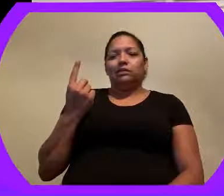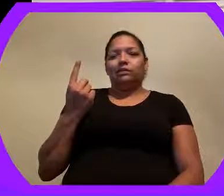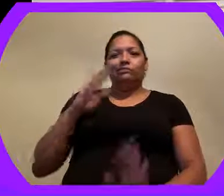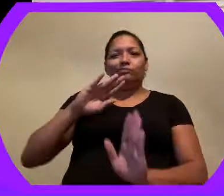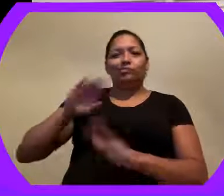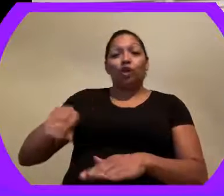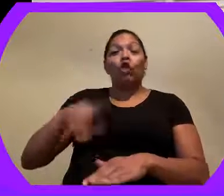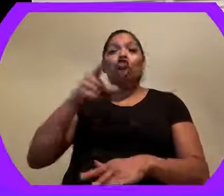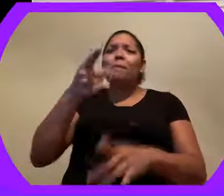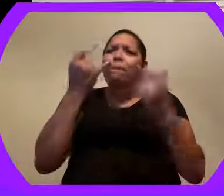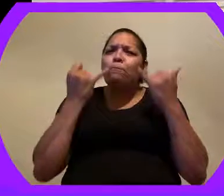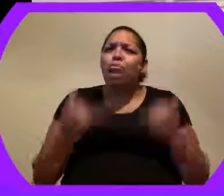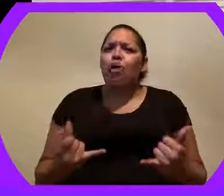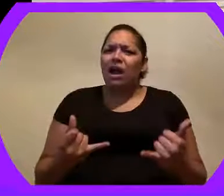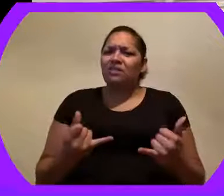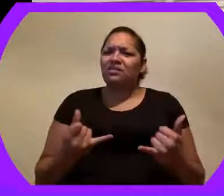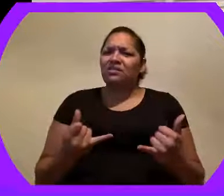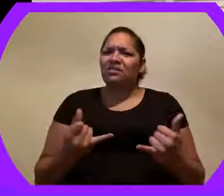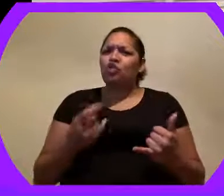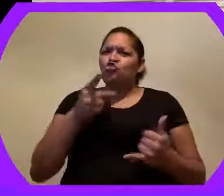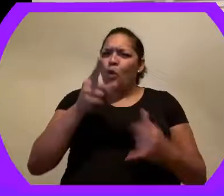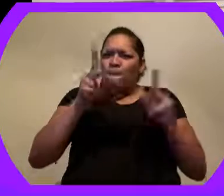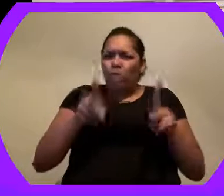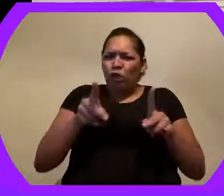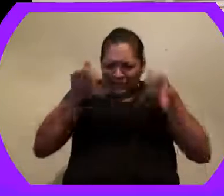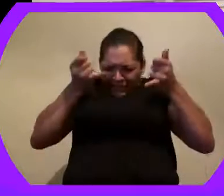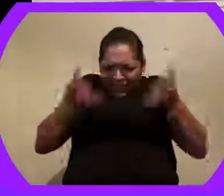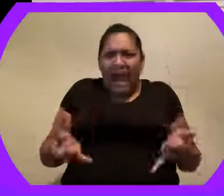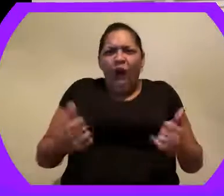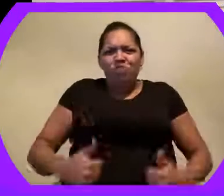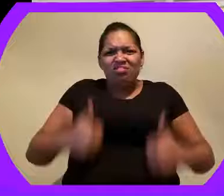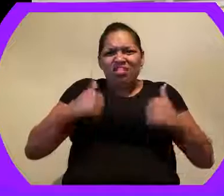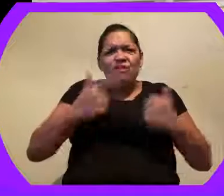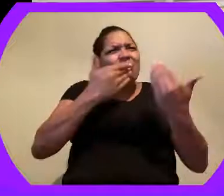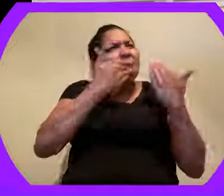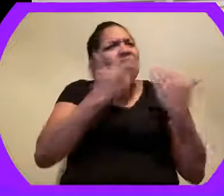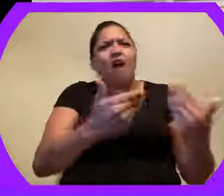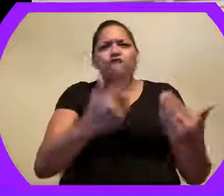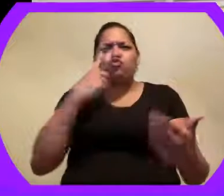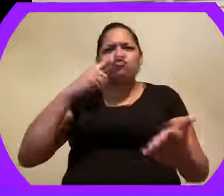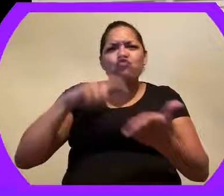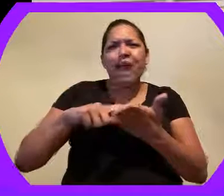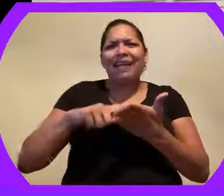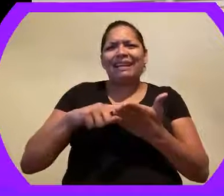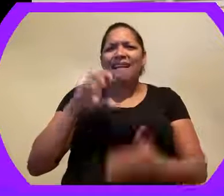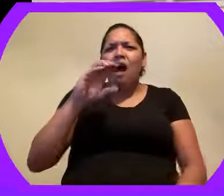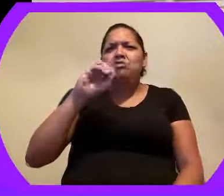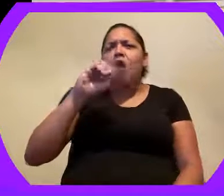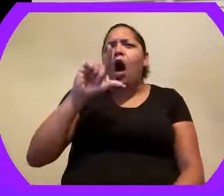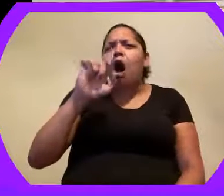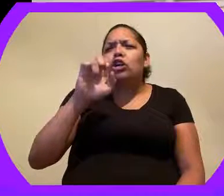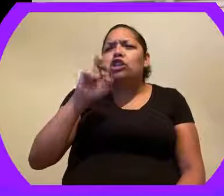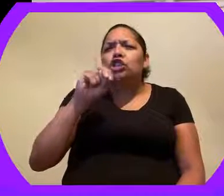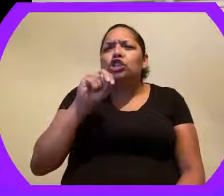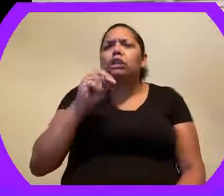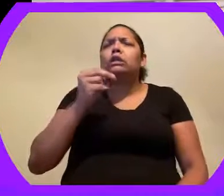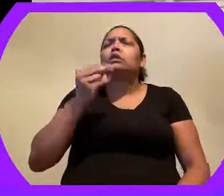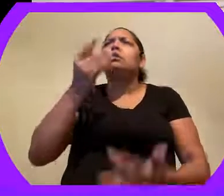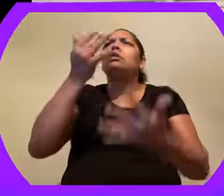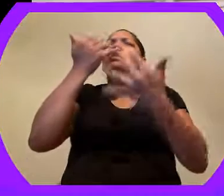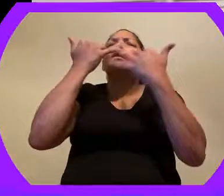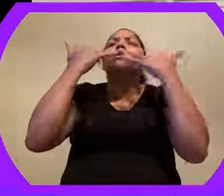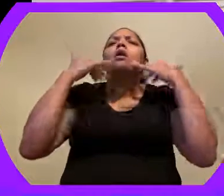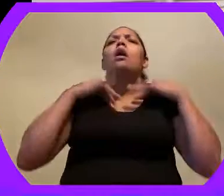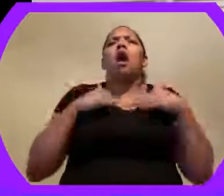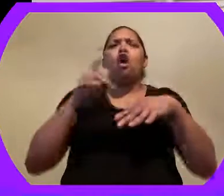time. So be present. Create a person who is here now and grateful for the now. Recognize that there's